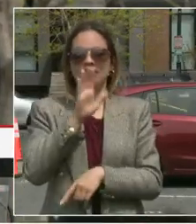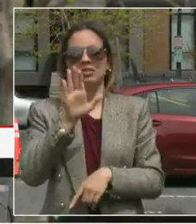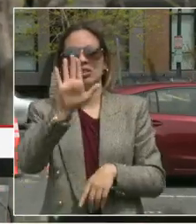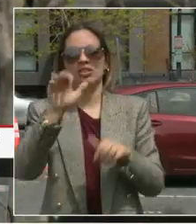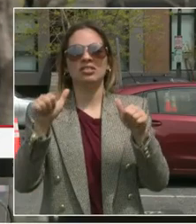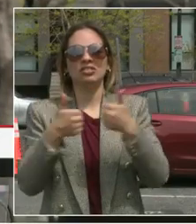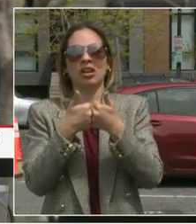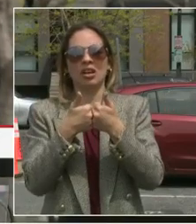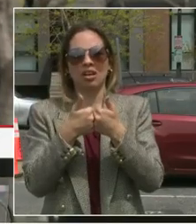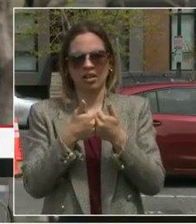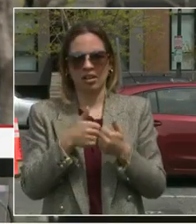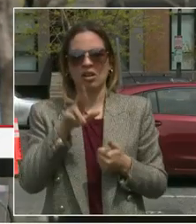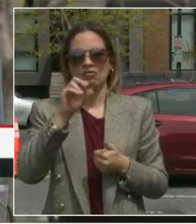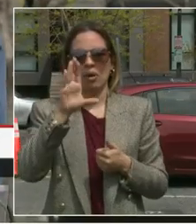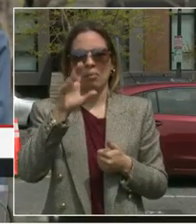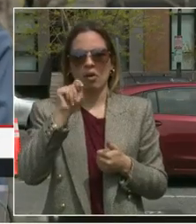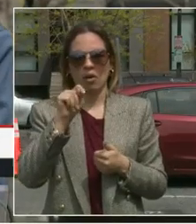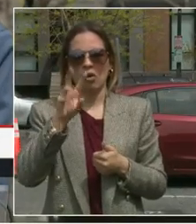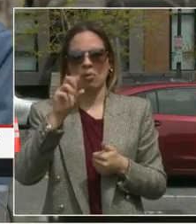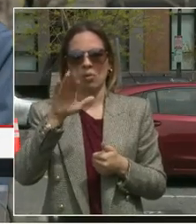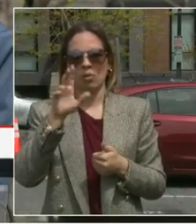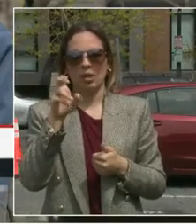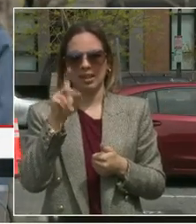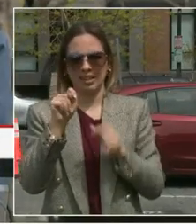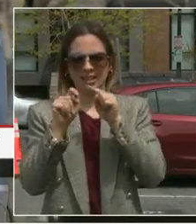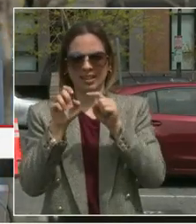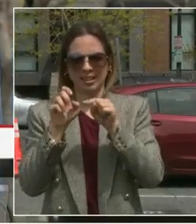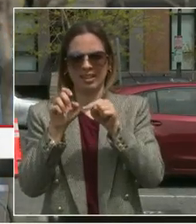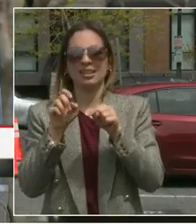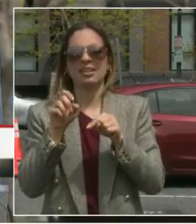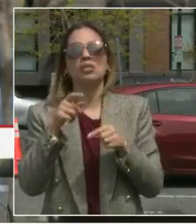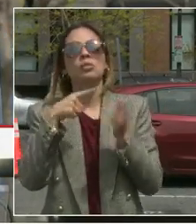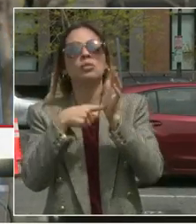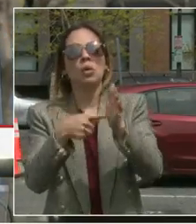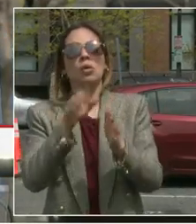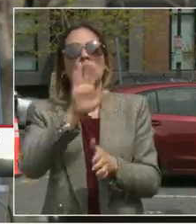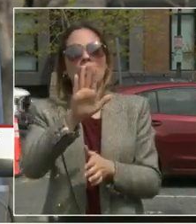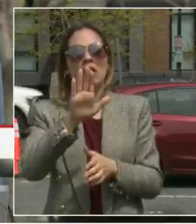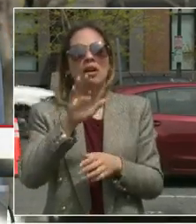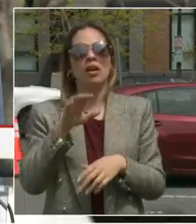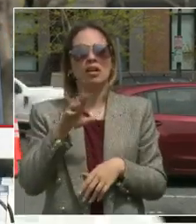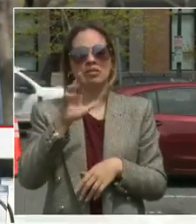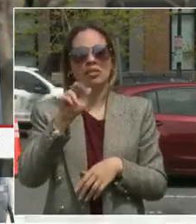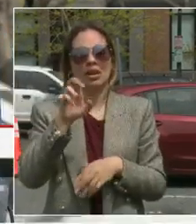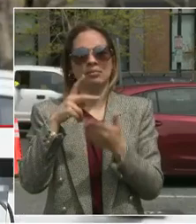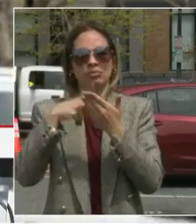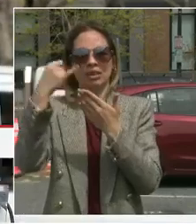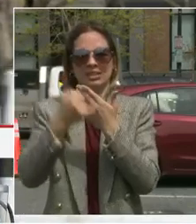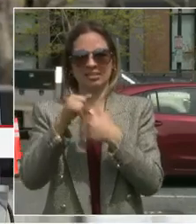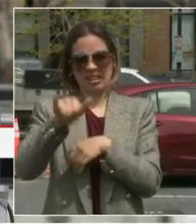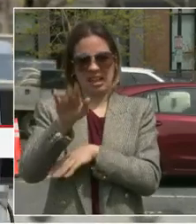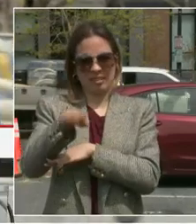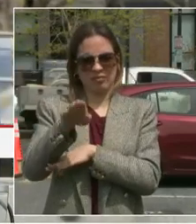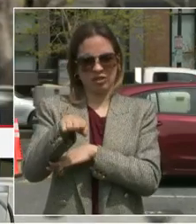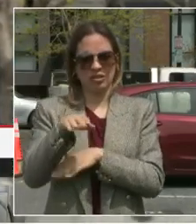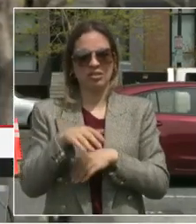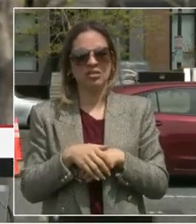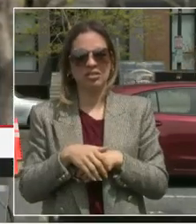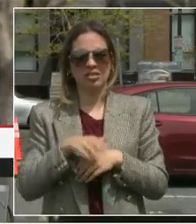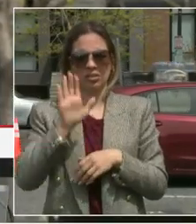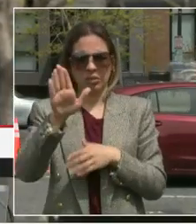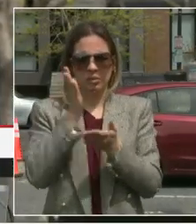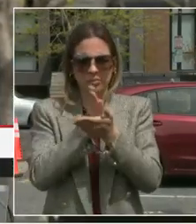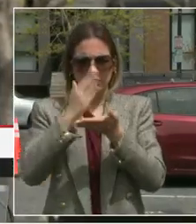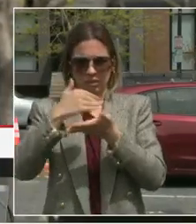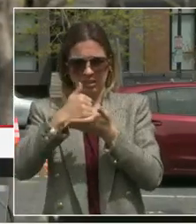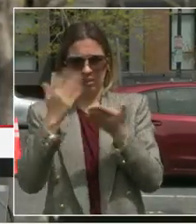White, unveiling a crime initiative later this afternoon. Don't know details yet, but would know that you and your budget have